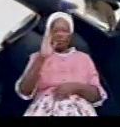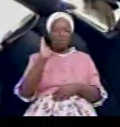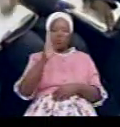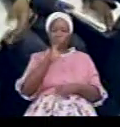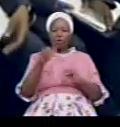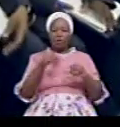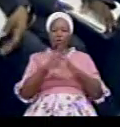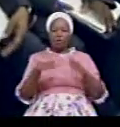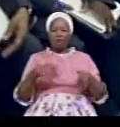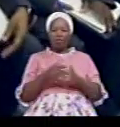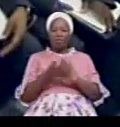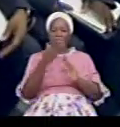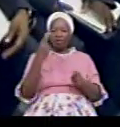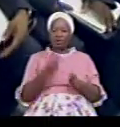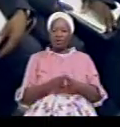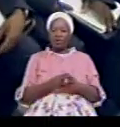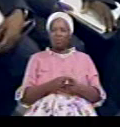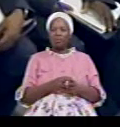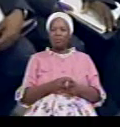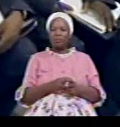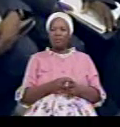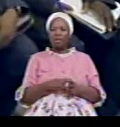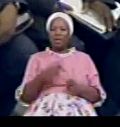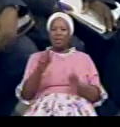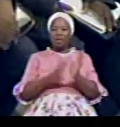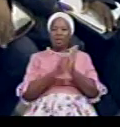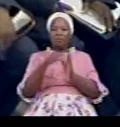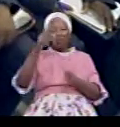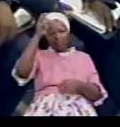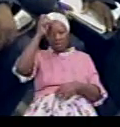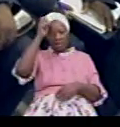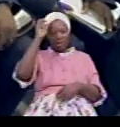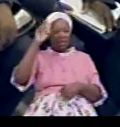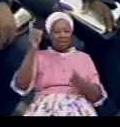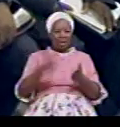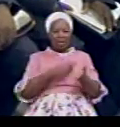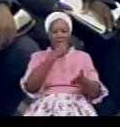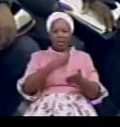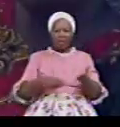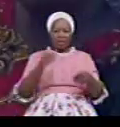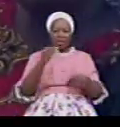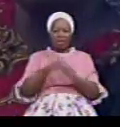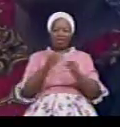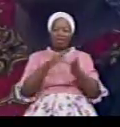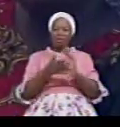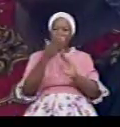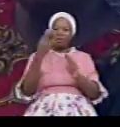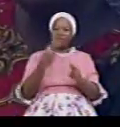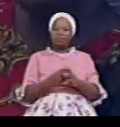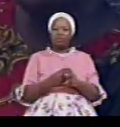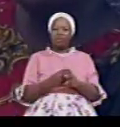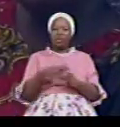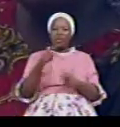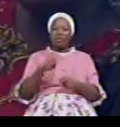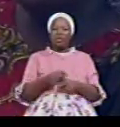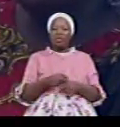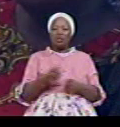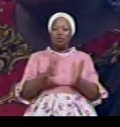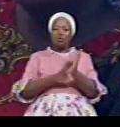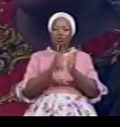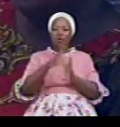life. The will of Satan, cancelled. The will of your